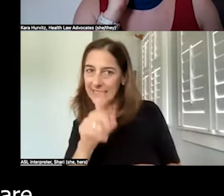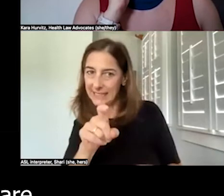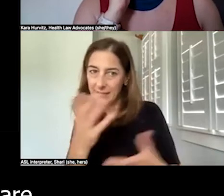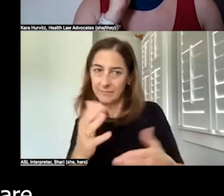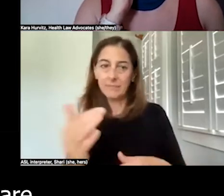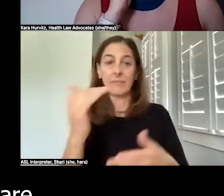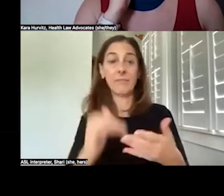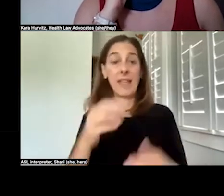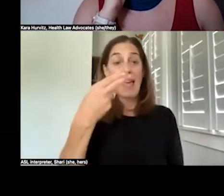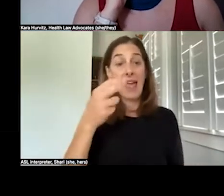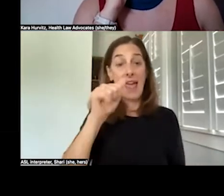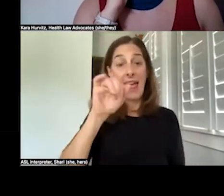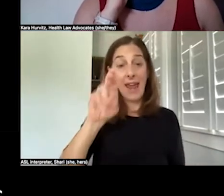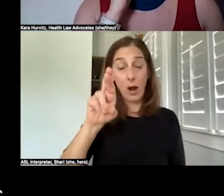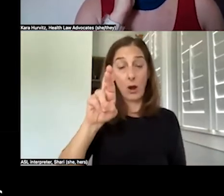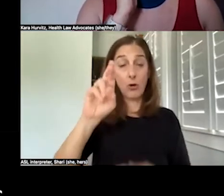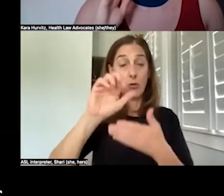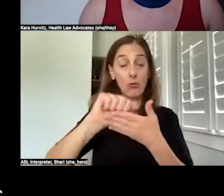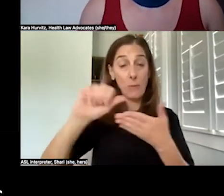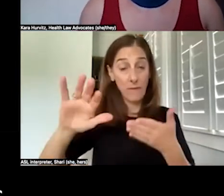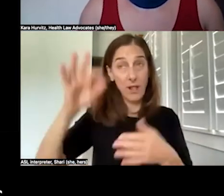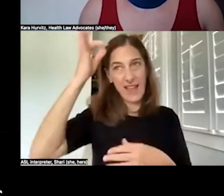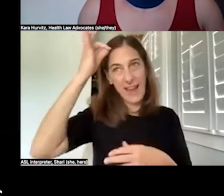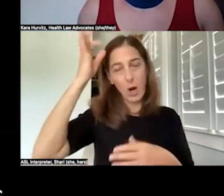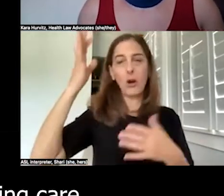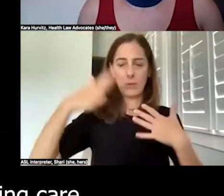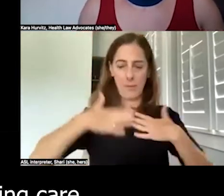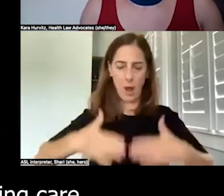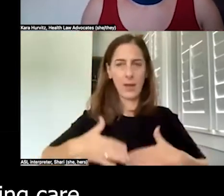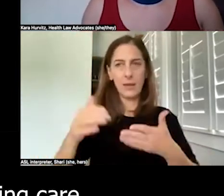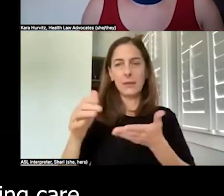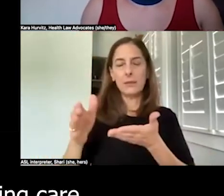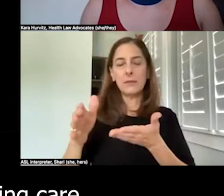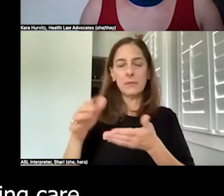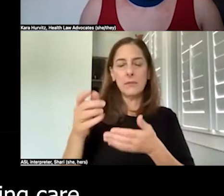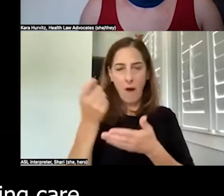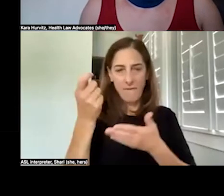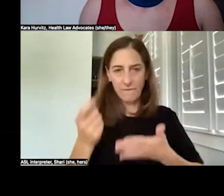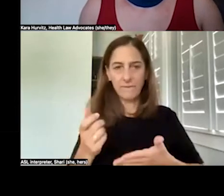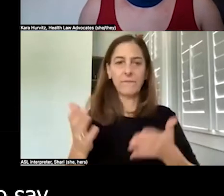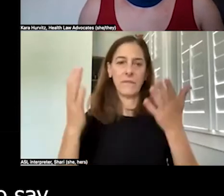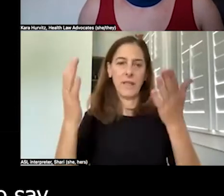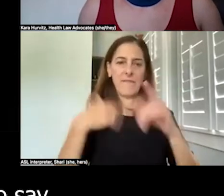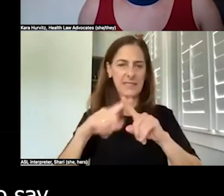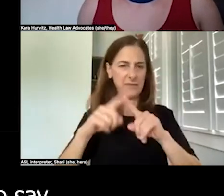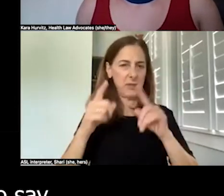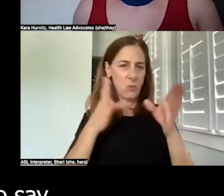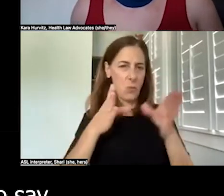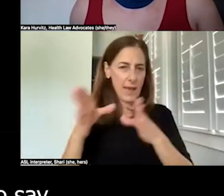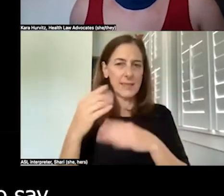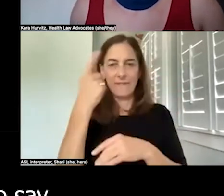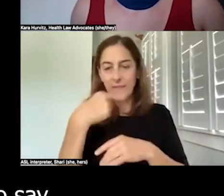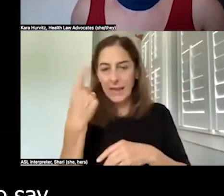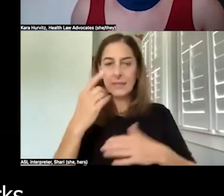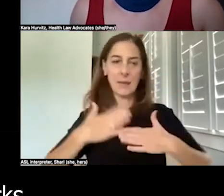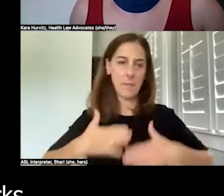affirming care. And then therapies such as vocal therapies can be a form of gender affirming care. Of this list, I think it's